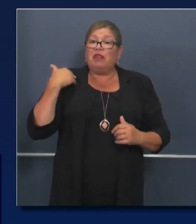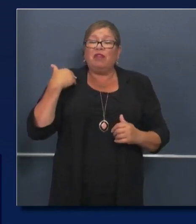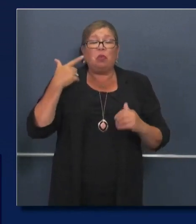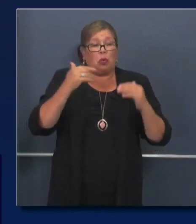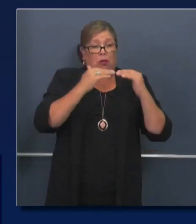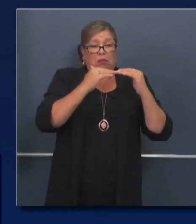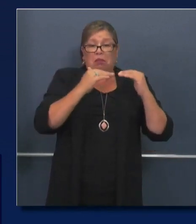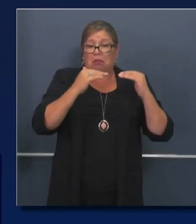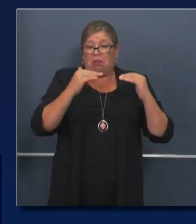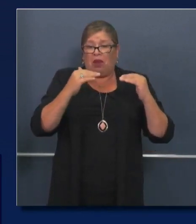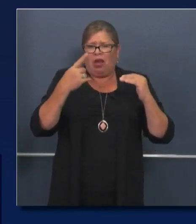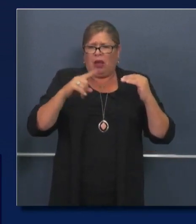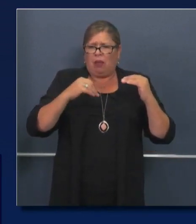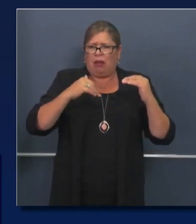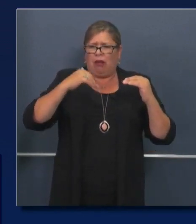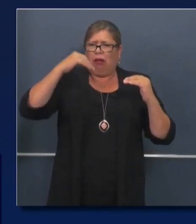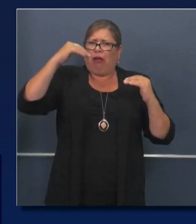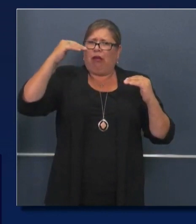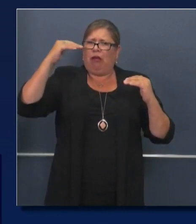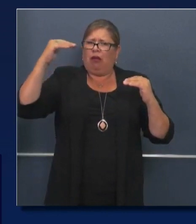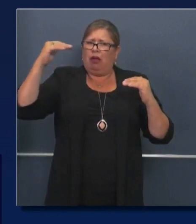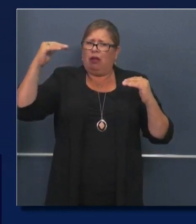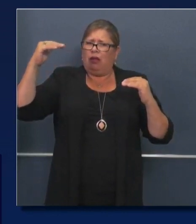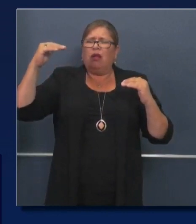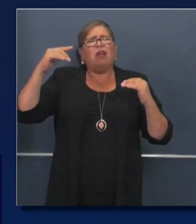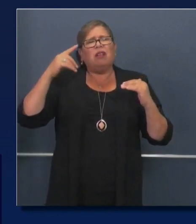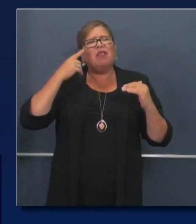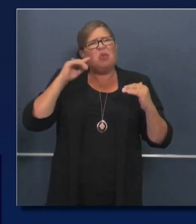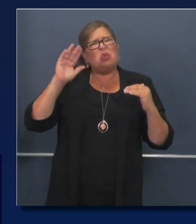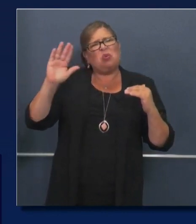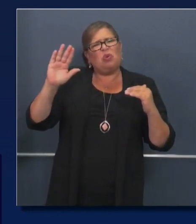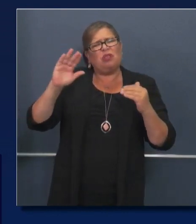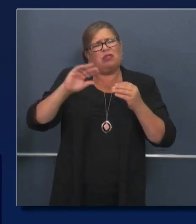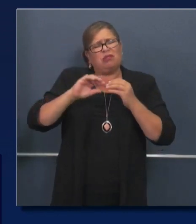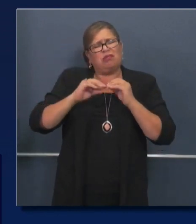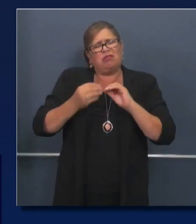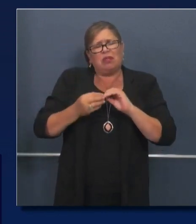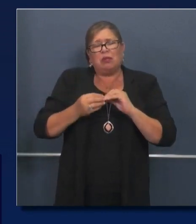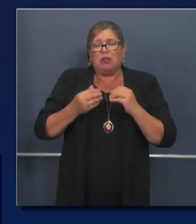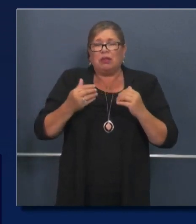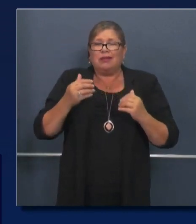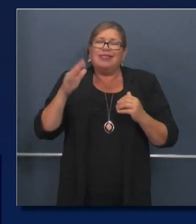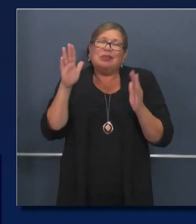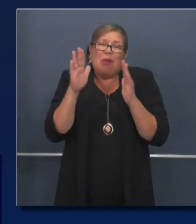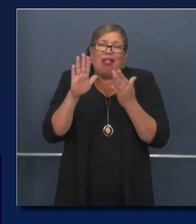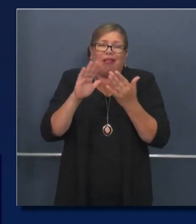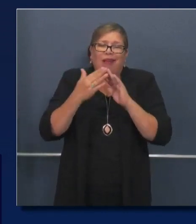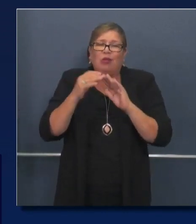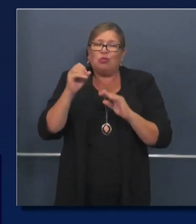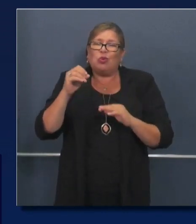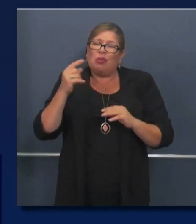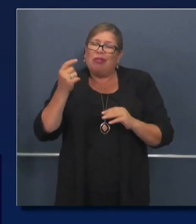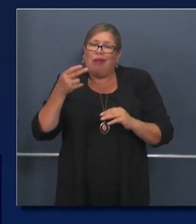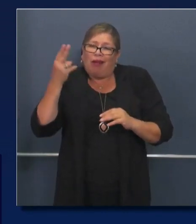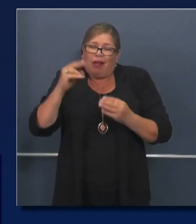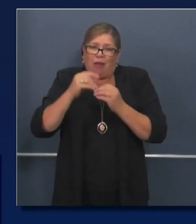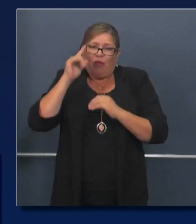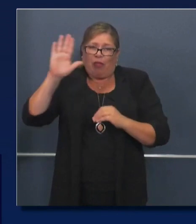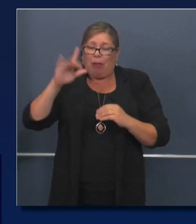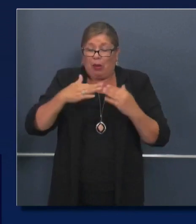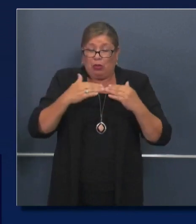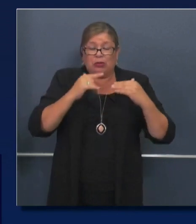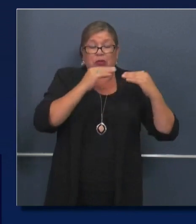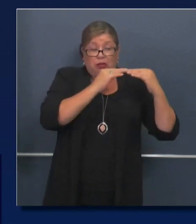of spike, relative numbers, relatively few, but for Lassen, a relatively large number, considering the total population.